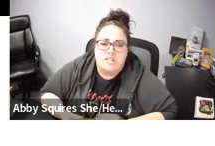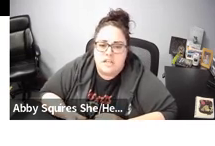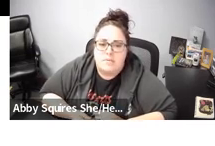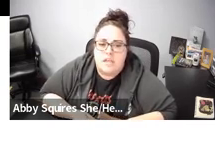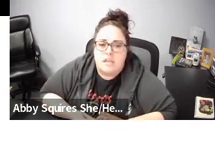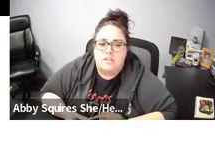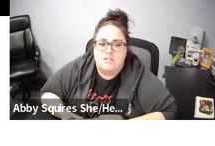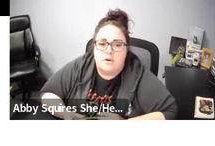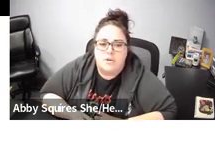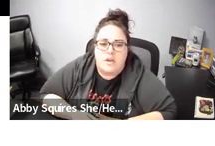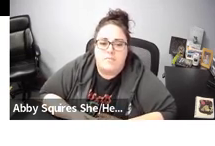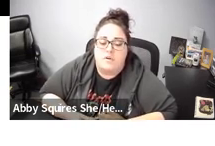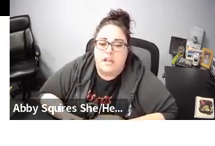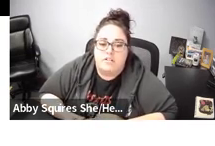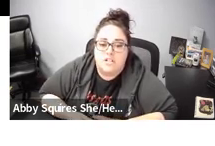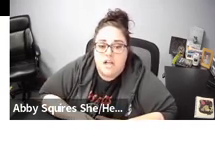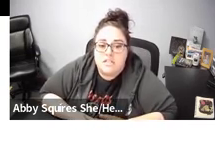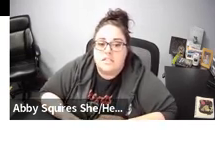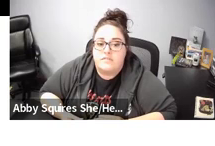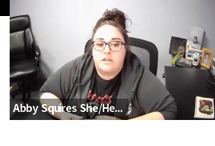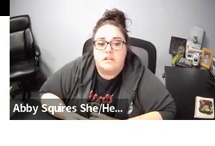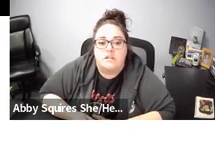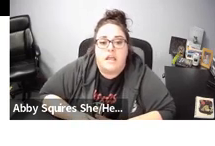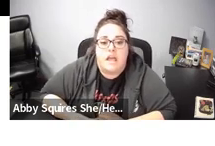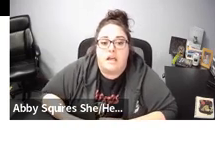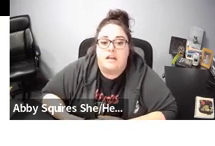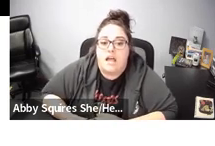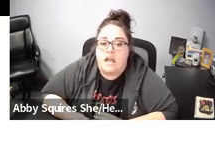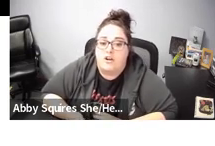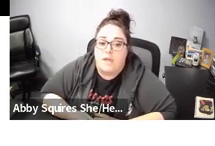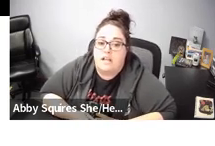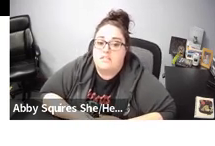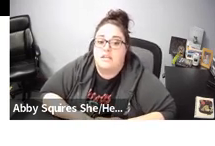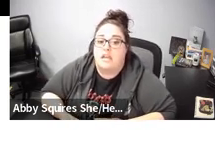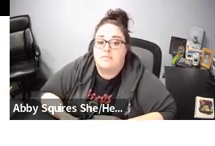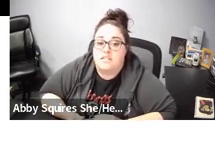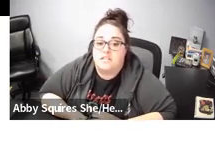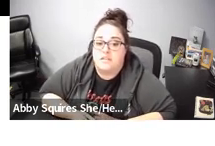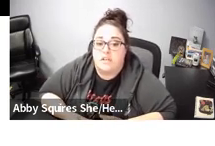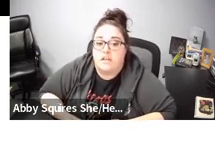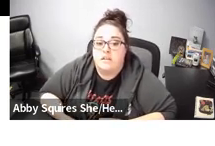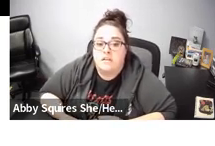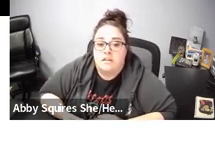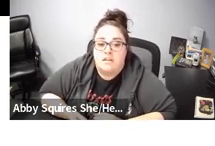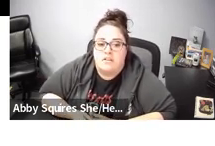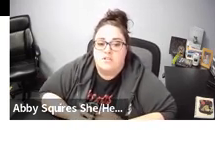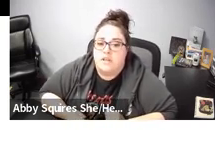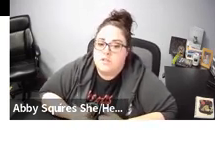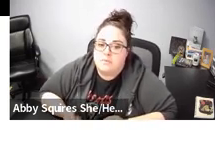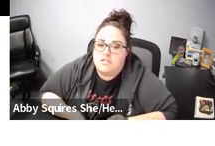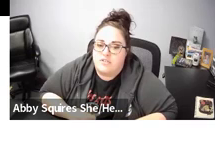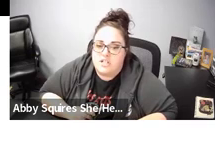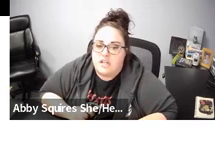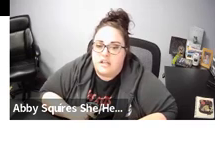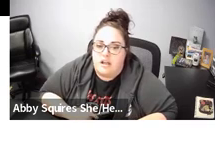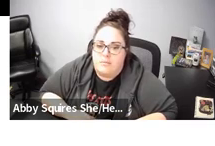cushion your stick making, so you have more accurate shots, even at high or max in game sensitivity. They're also like